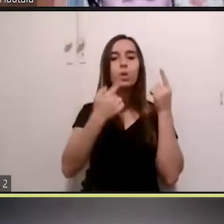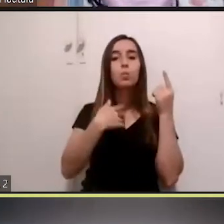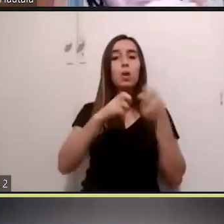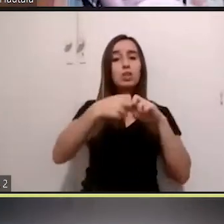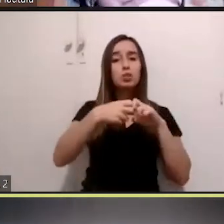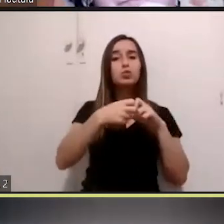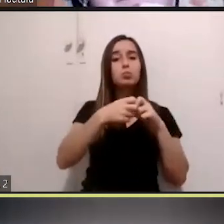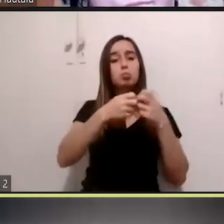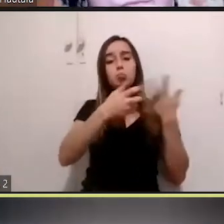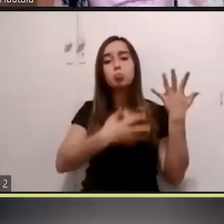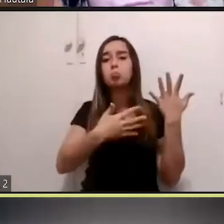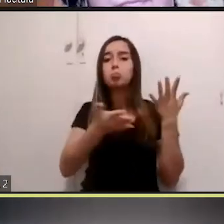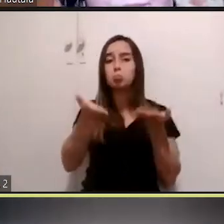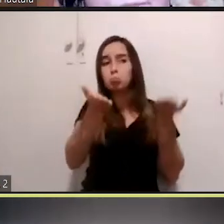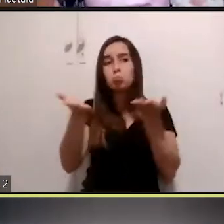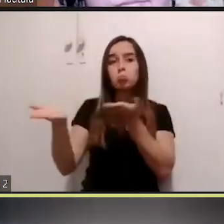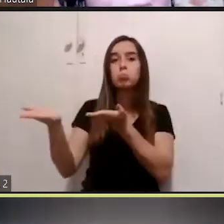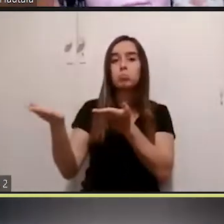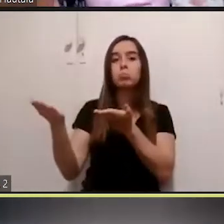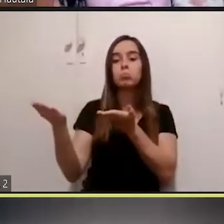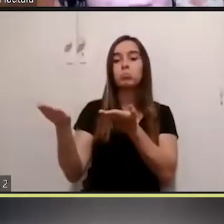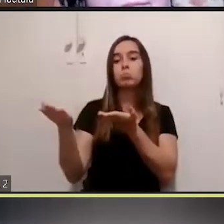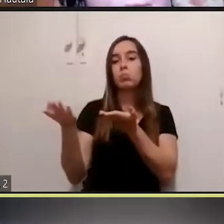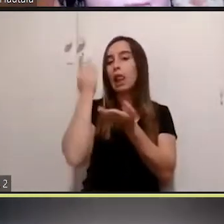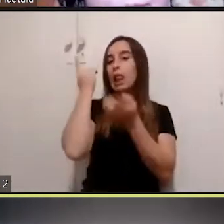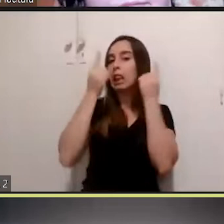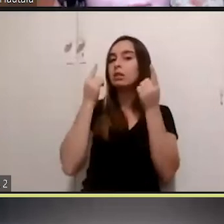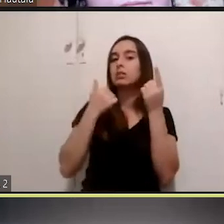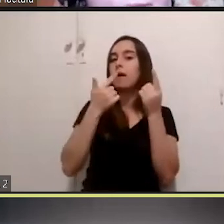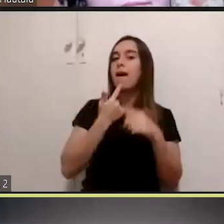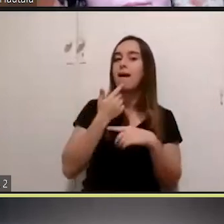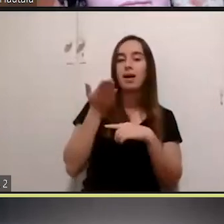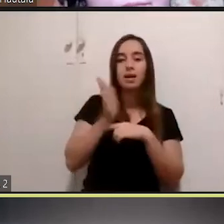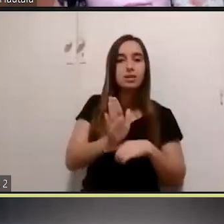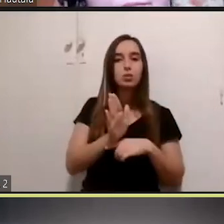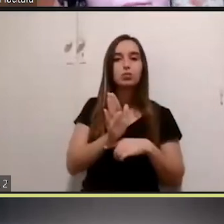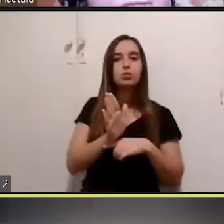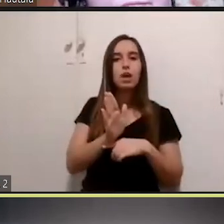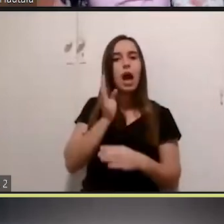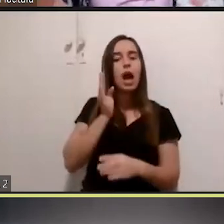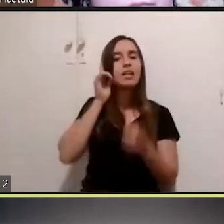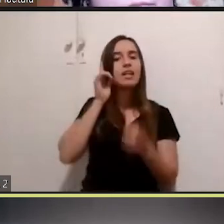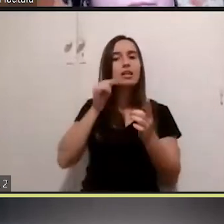raising up against accessibility and attitudes as well. I think important to mention that